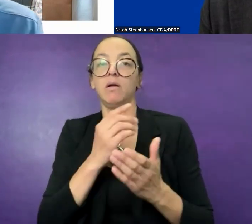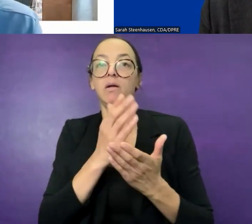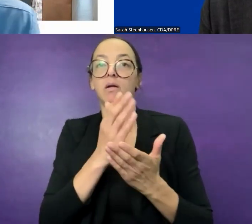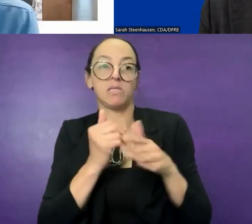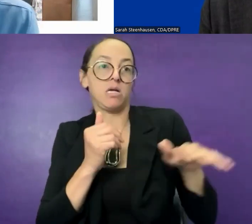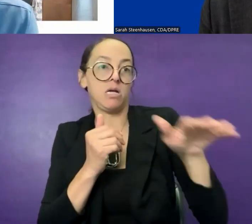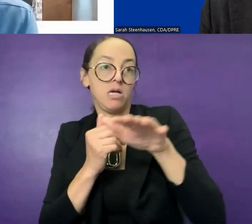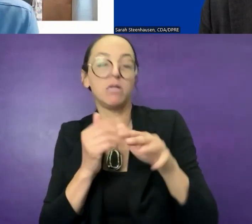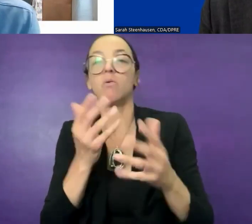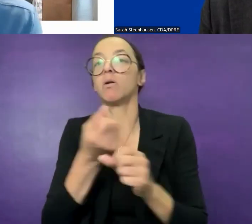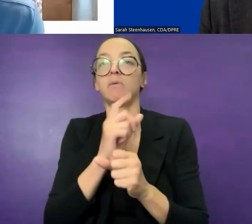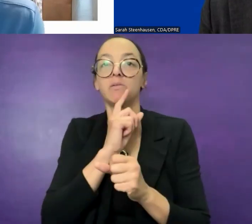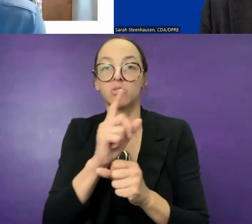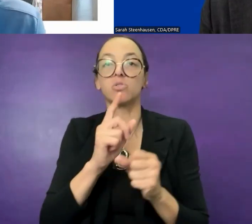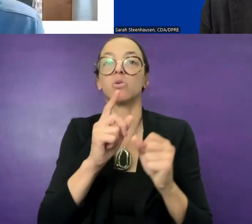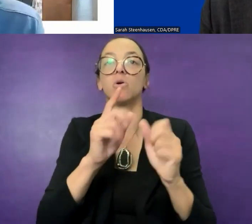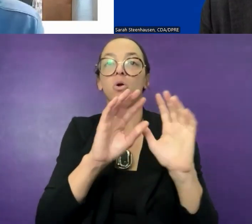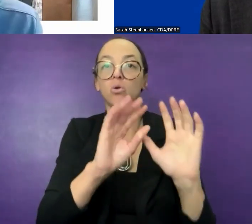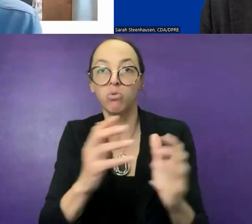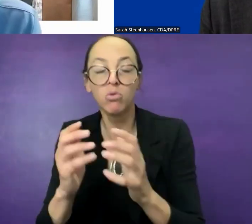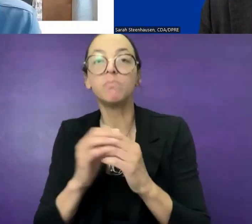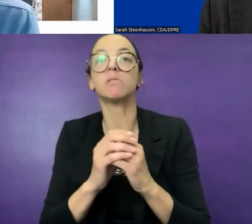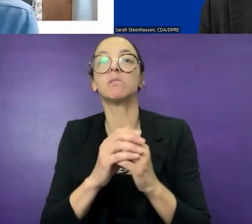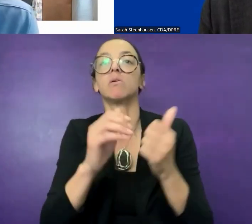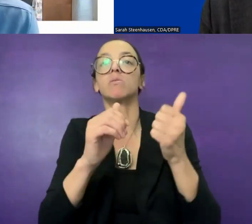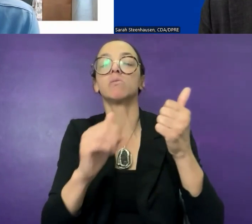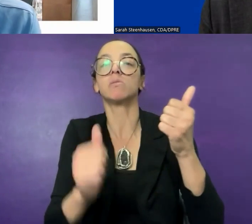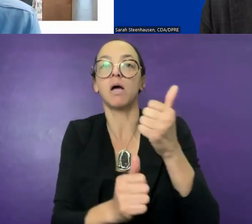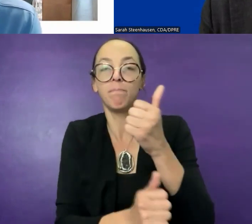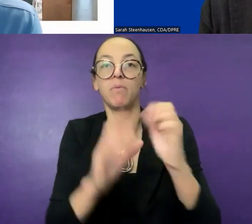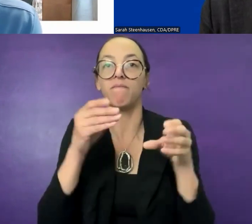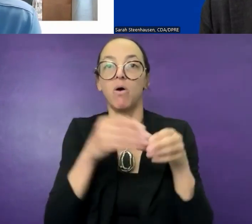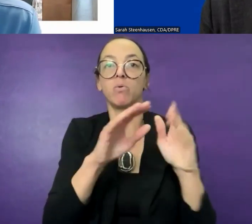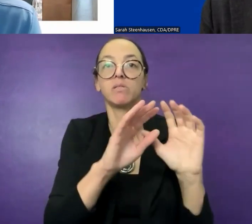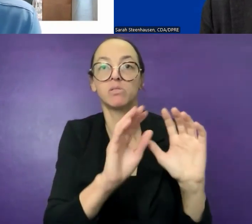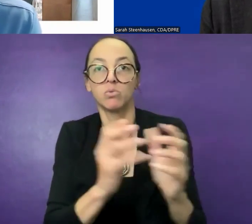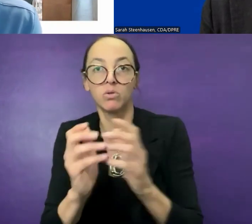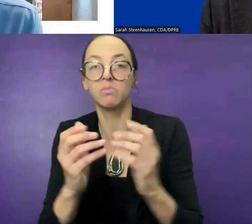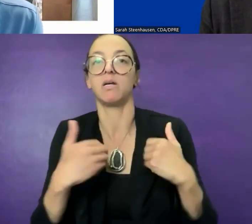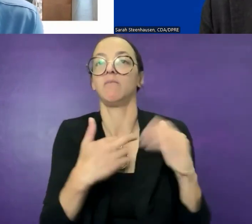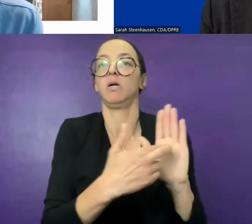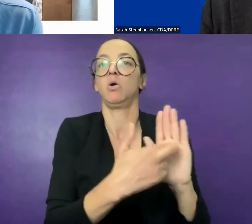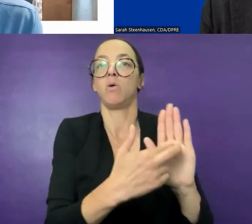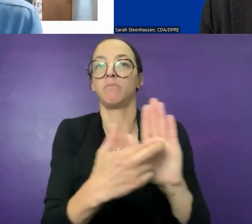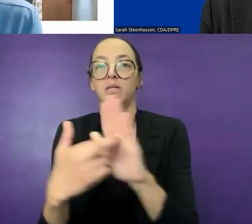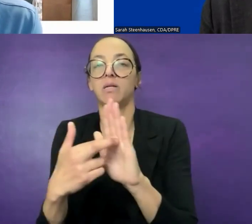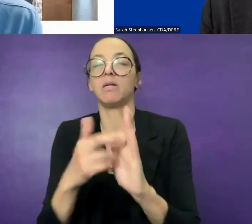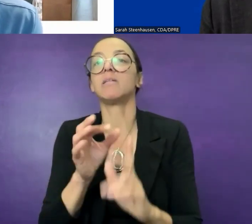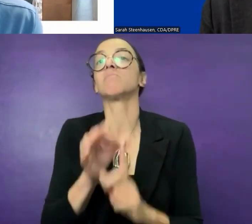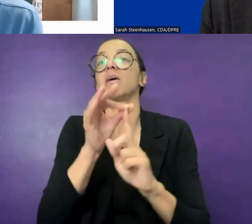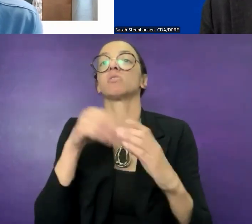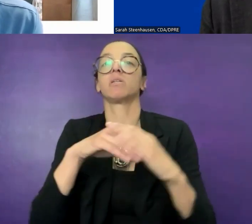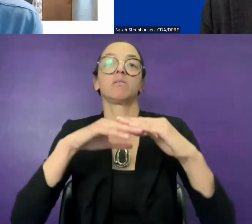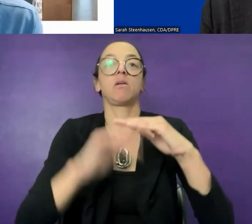in some cases of individuals from typically underserved communities, so that we make sure that we hear